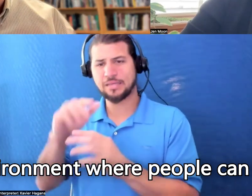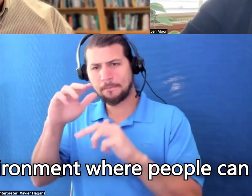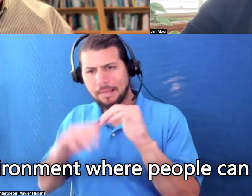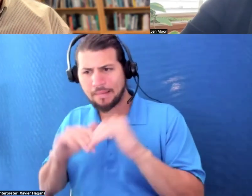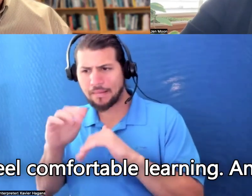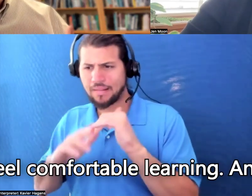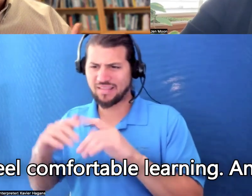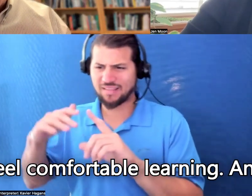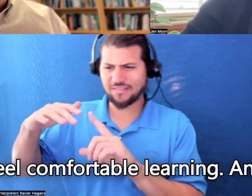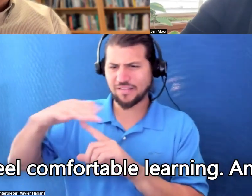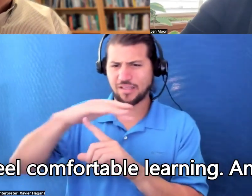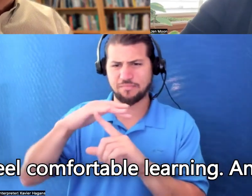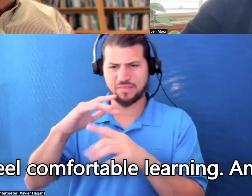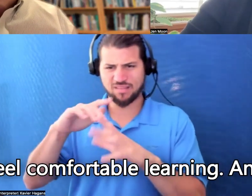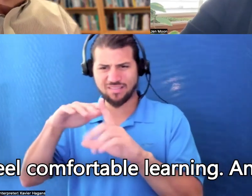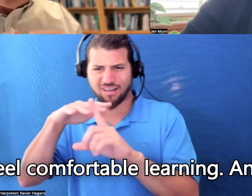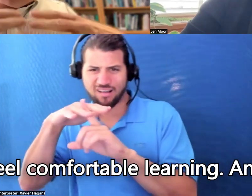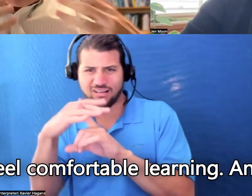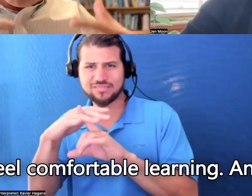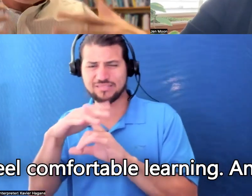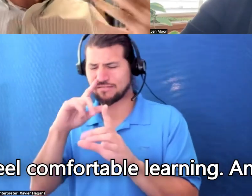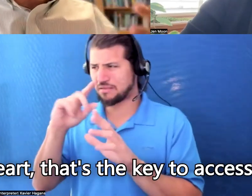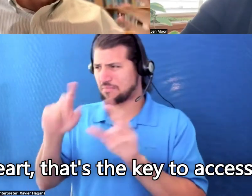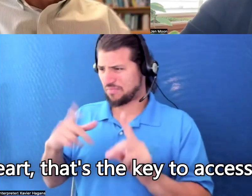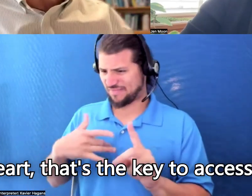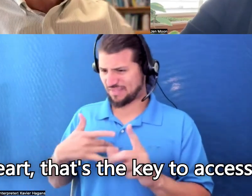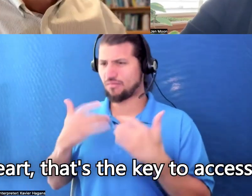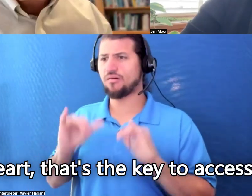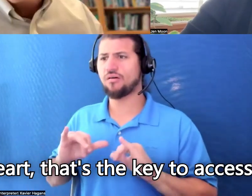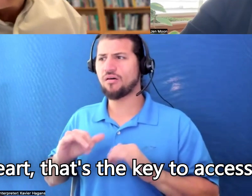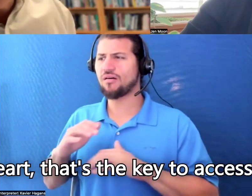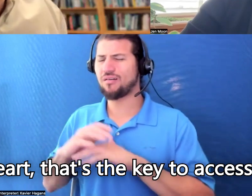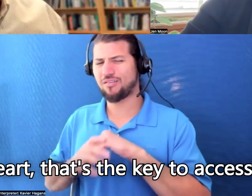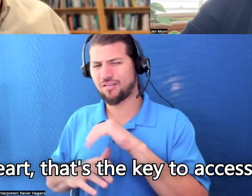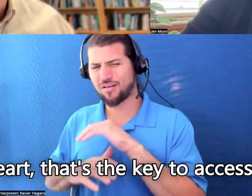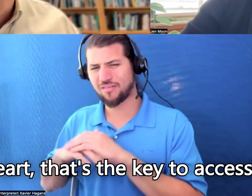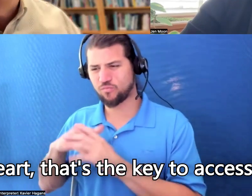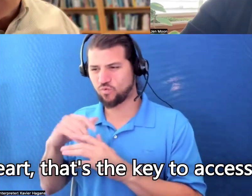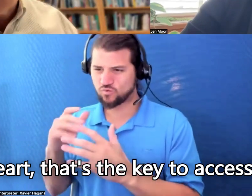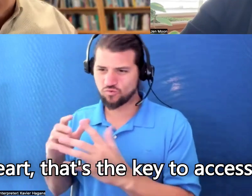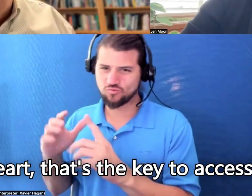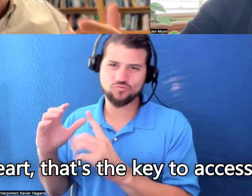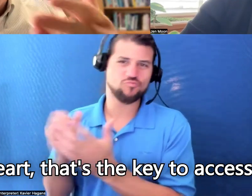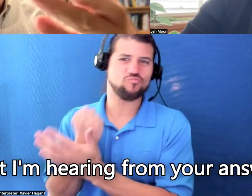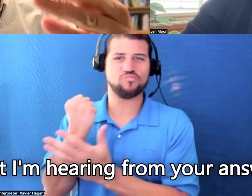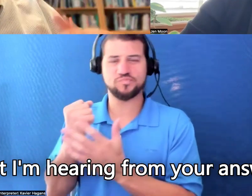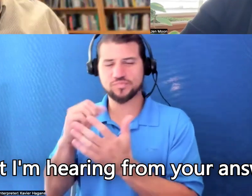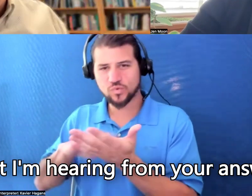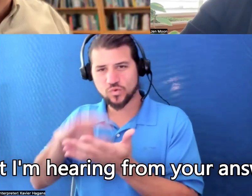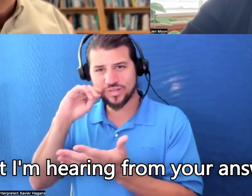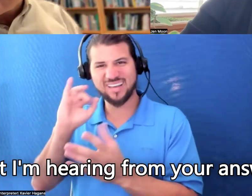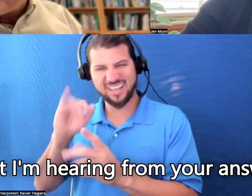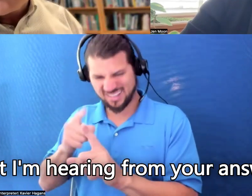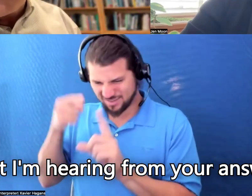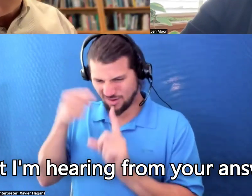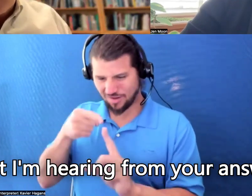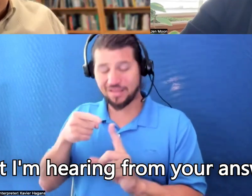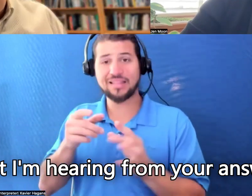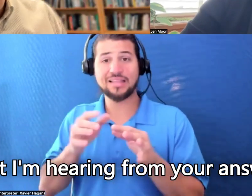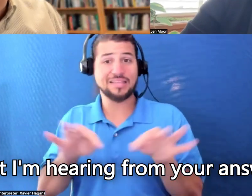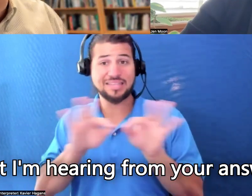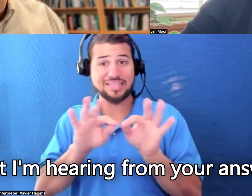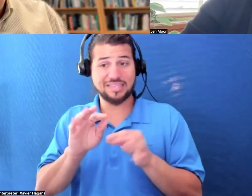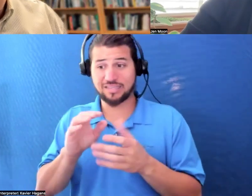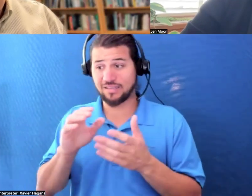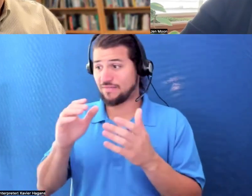can learn and feel comfortable learning. And at its heart, that's the key to accessibility, is what I'm hearing from